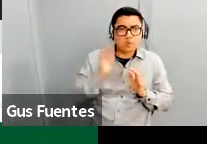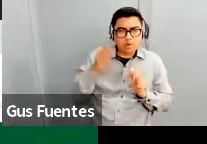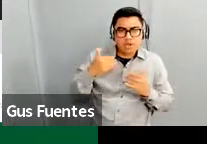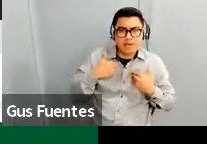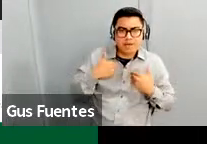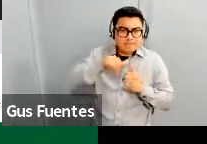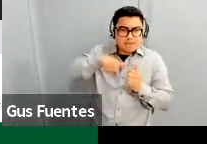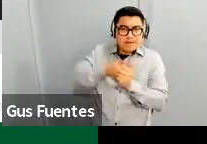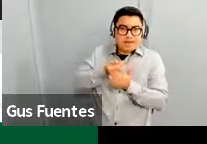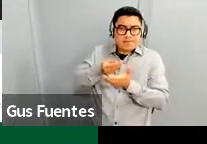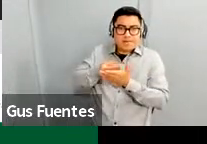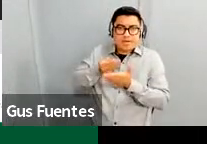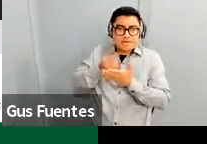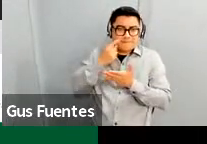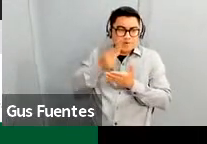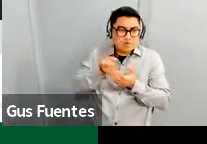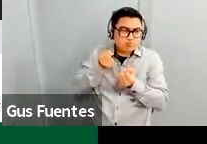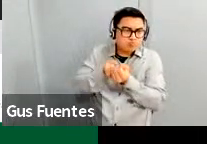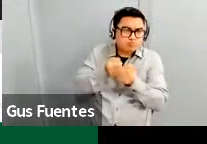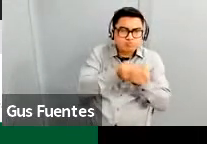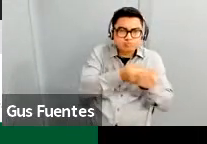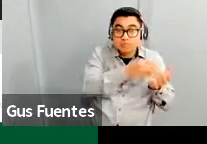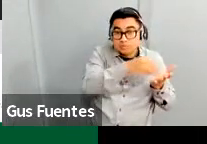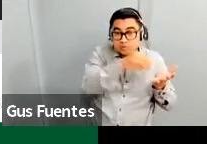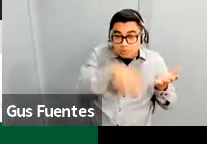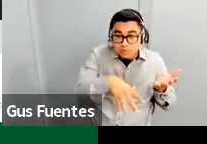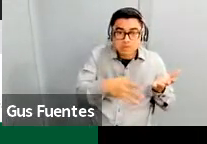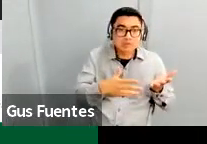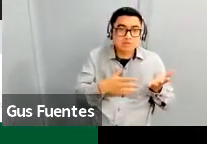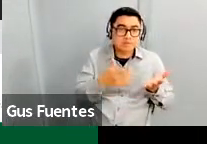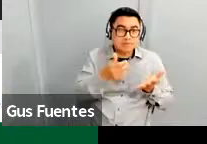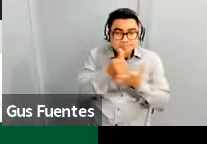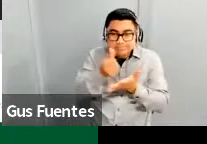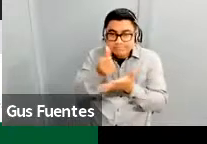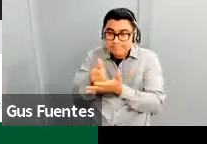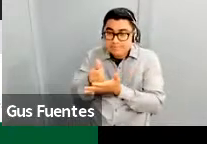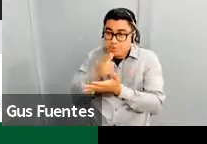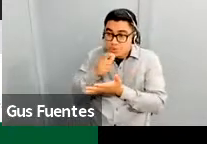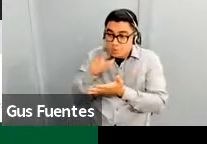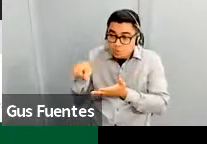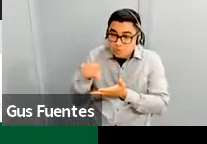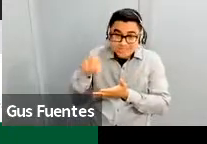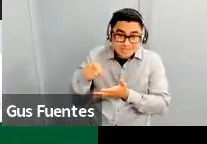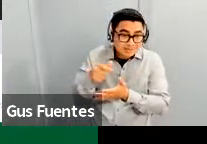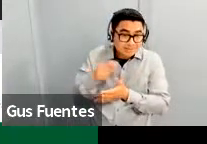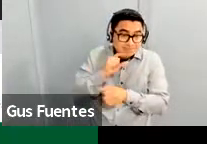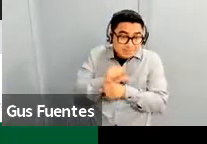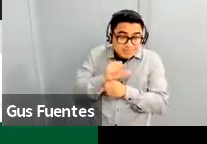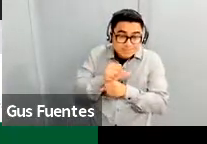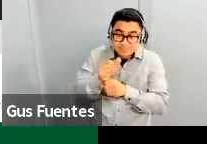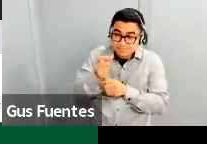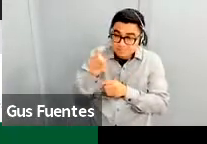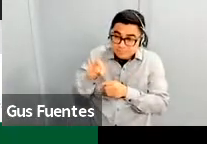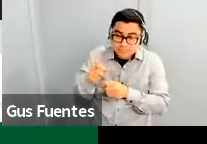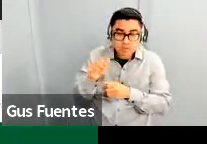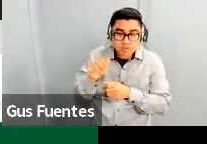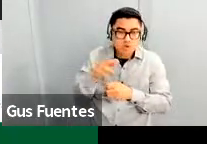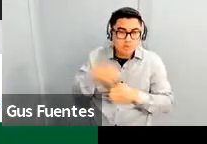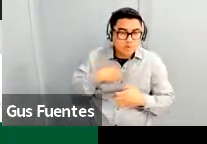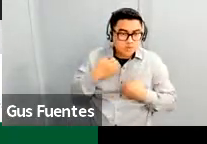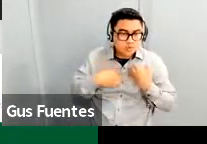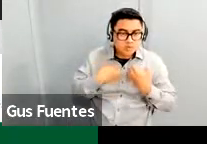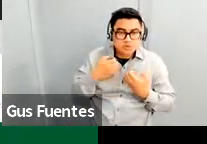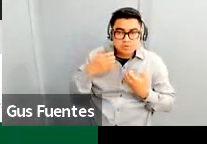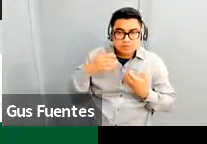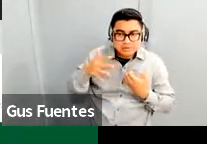to enhance those goals to help support our students who need additional support in their learning or their social emotional